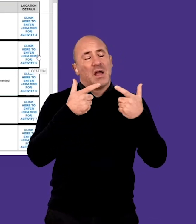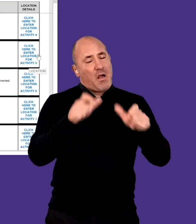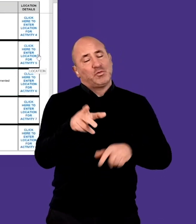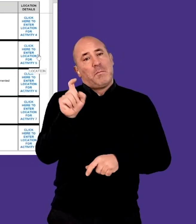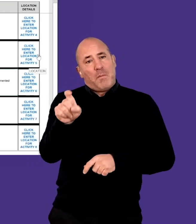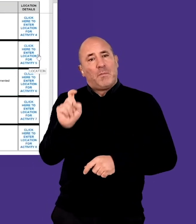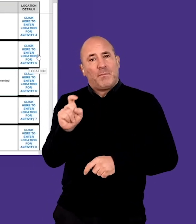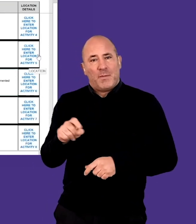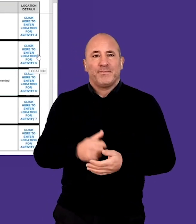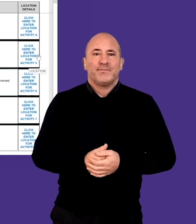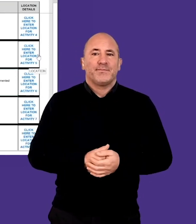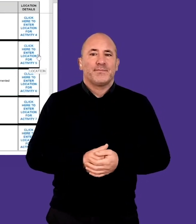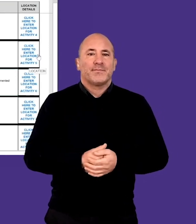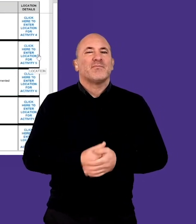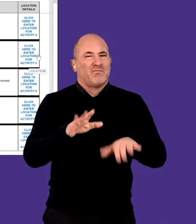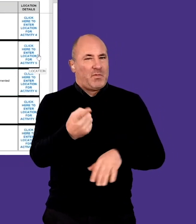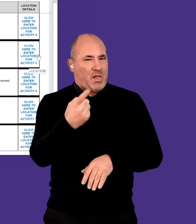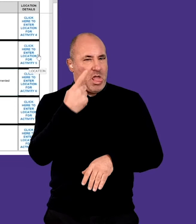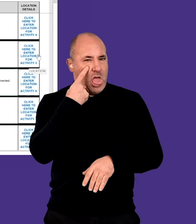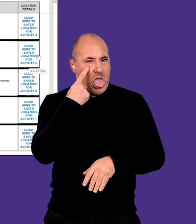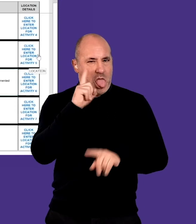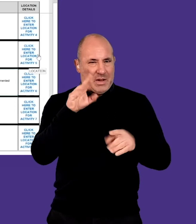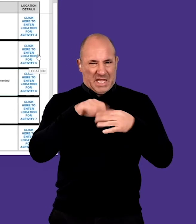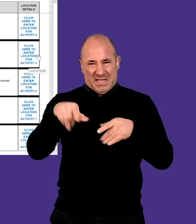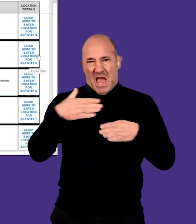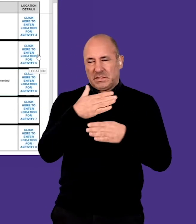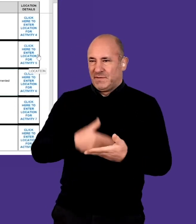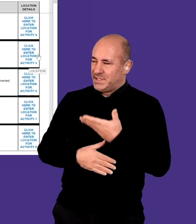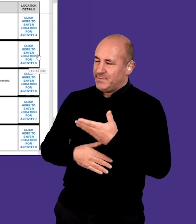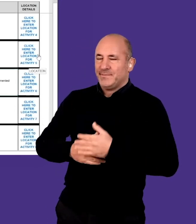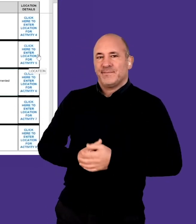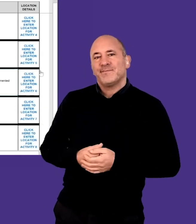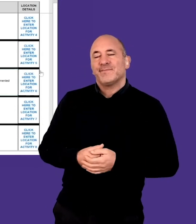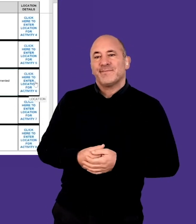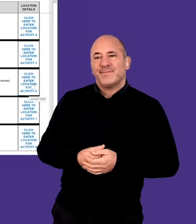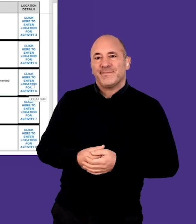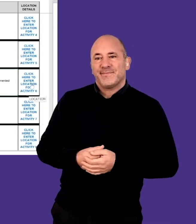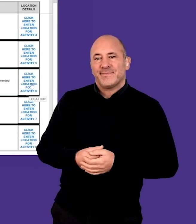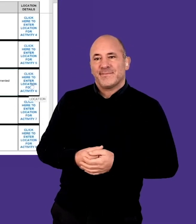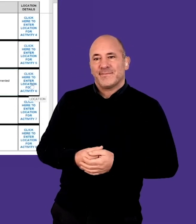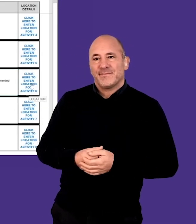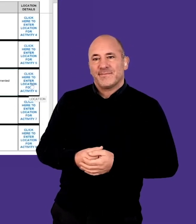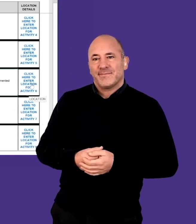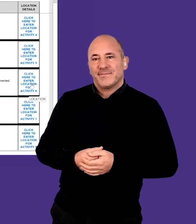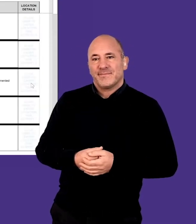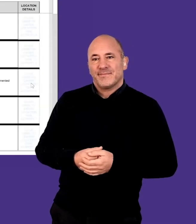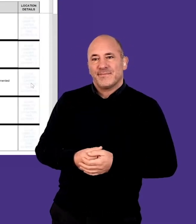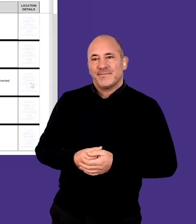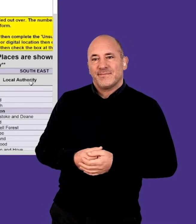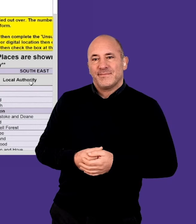even if the location of your activity is the same. Let's take a look at the location form for this activity.